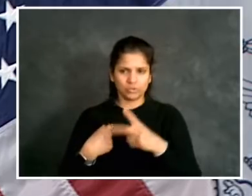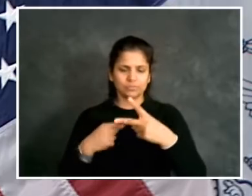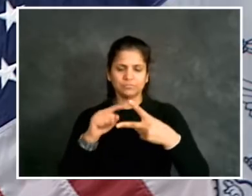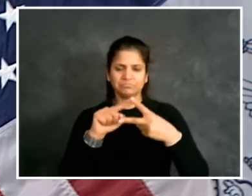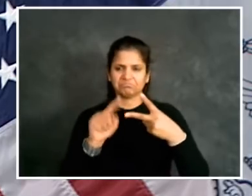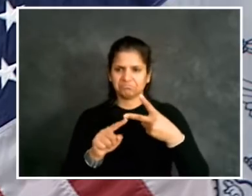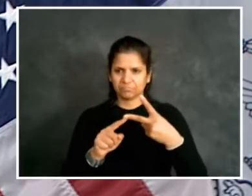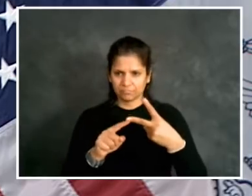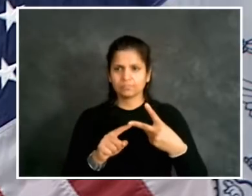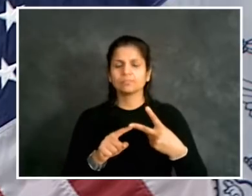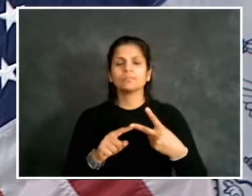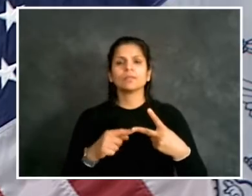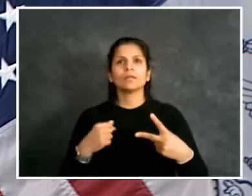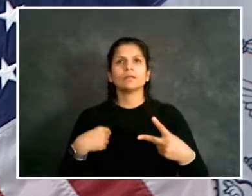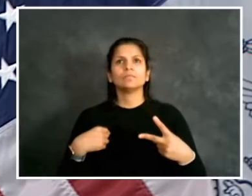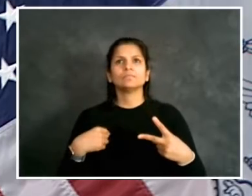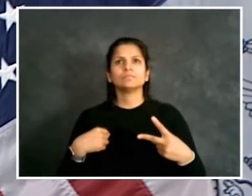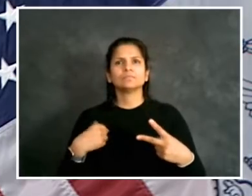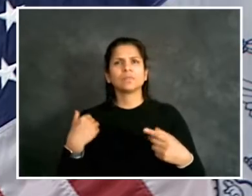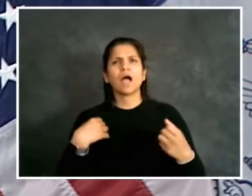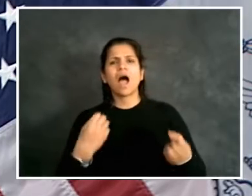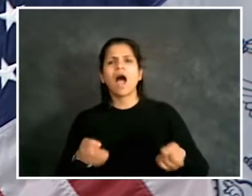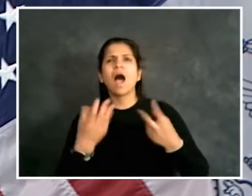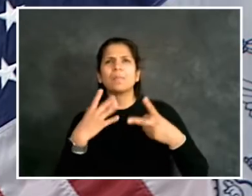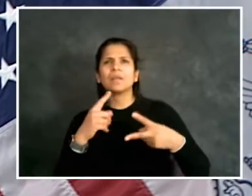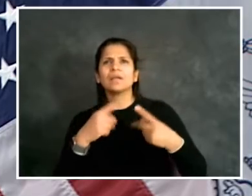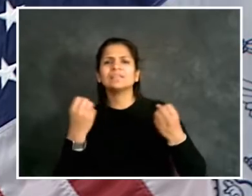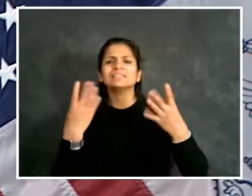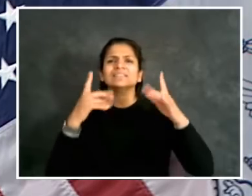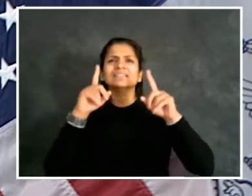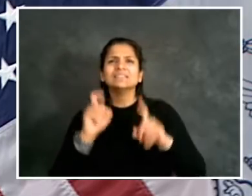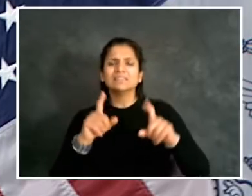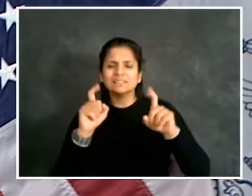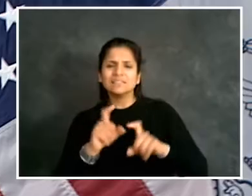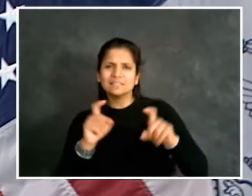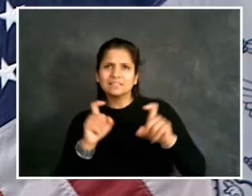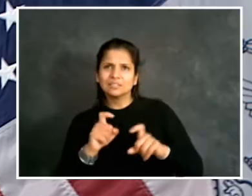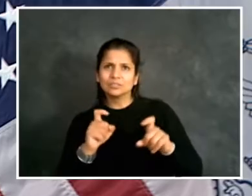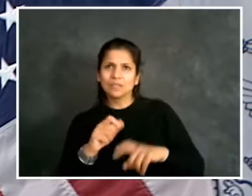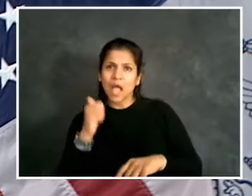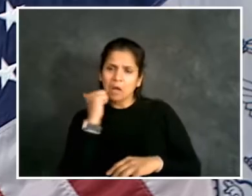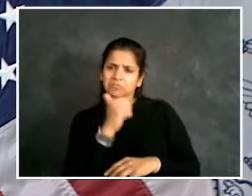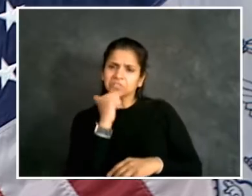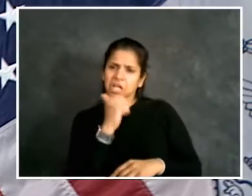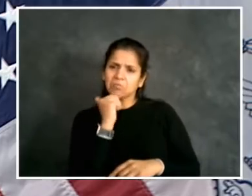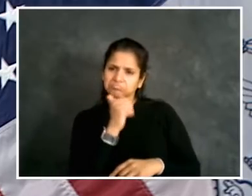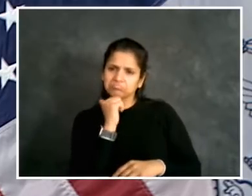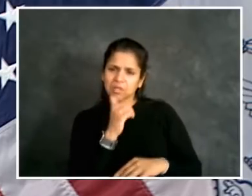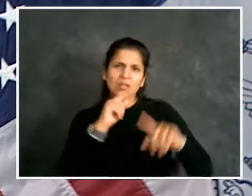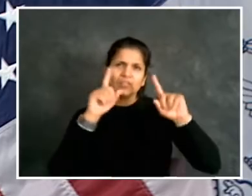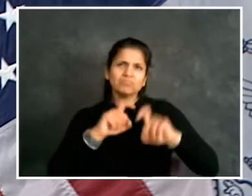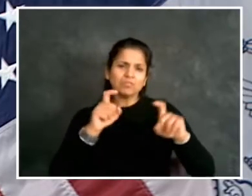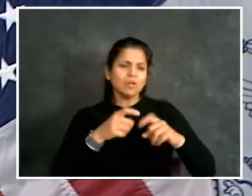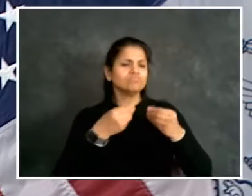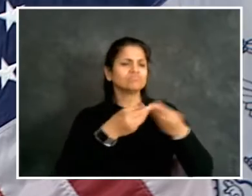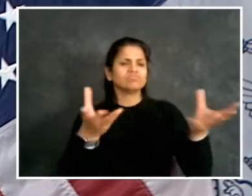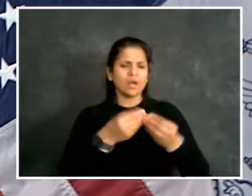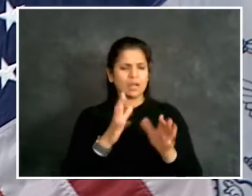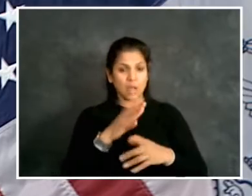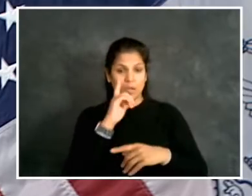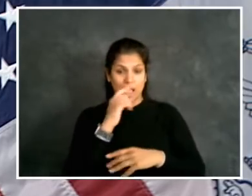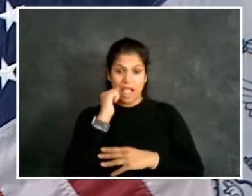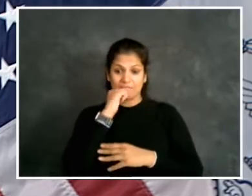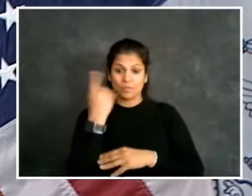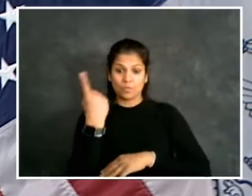testing capacity for daily testing capacity? You said last week it was about 11,000. And then on